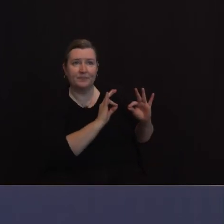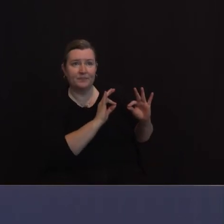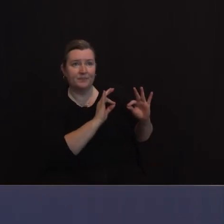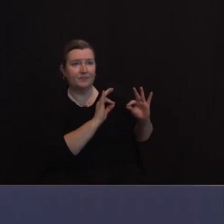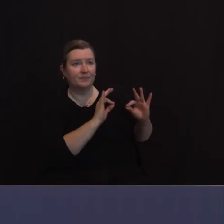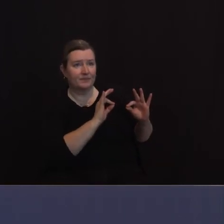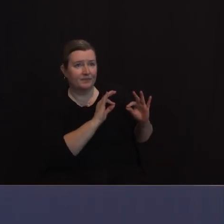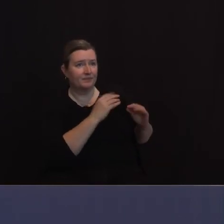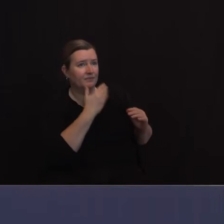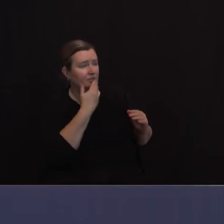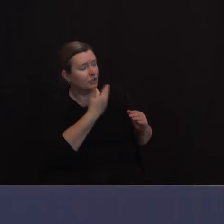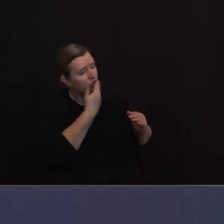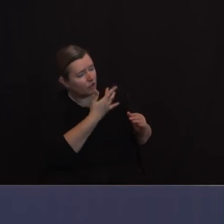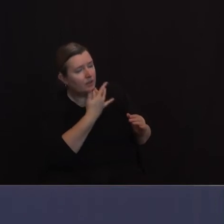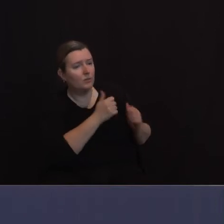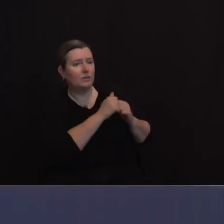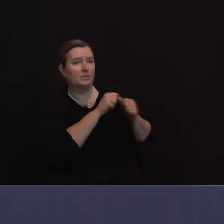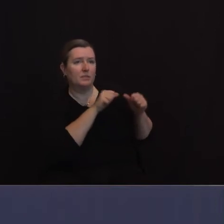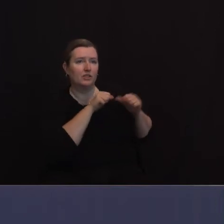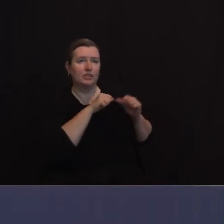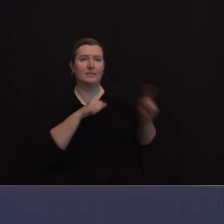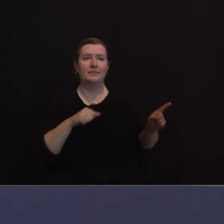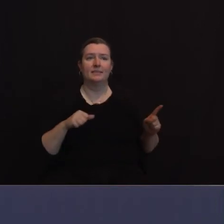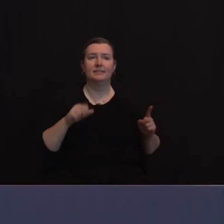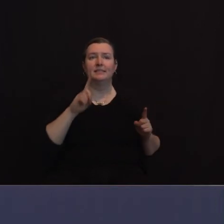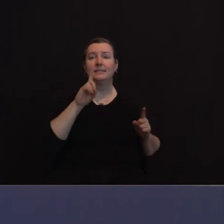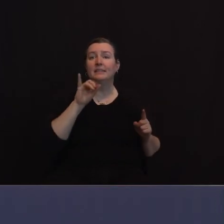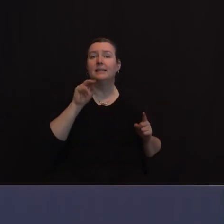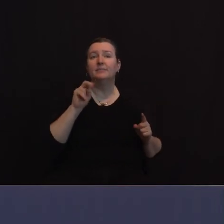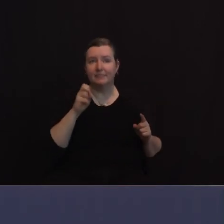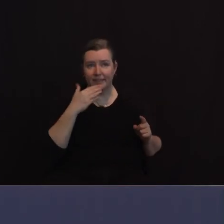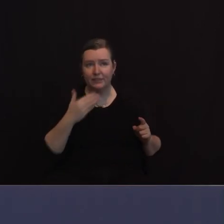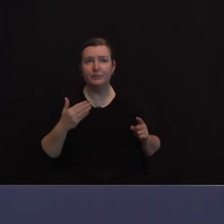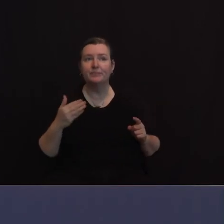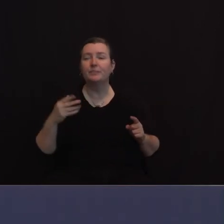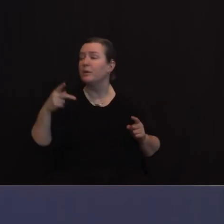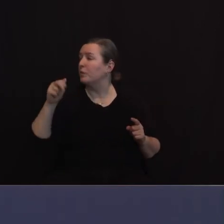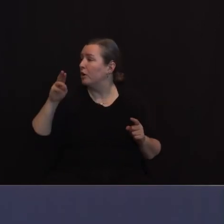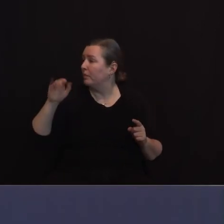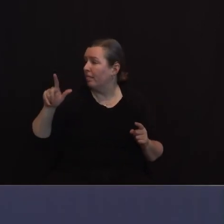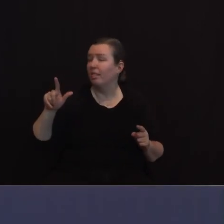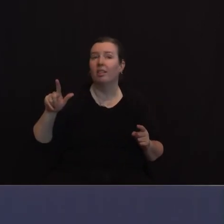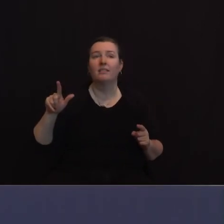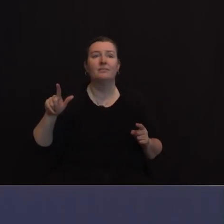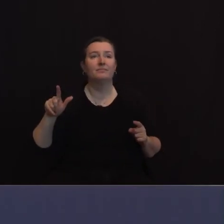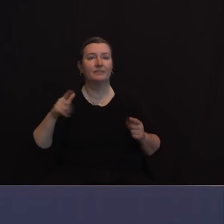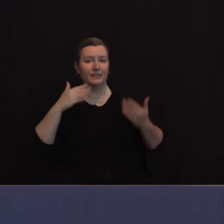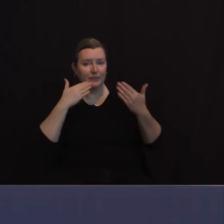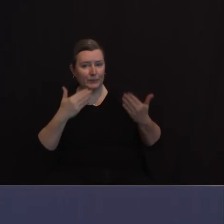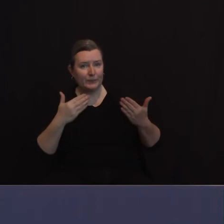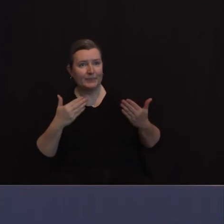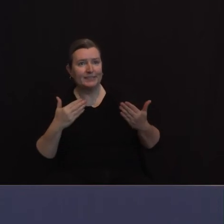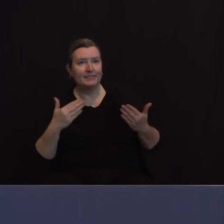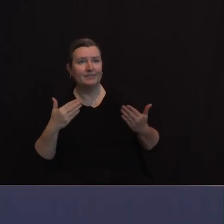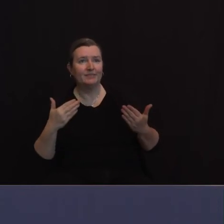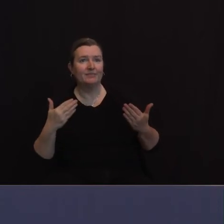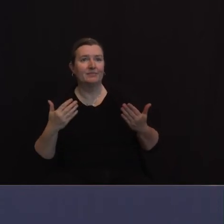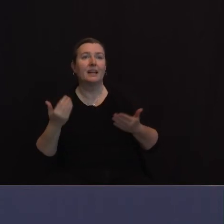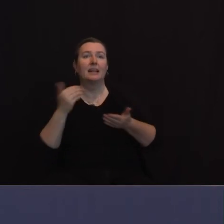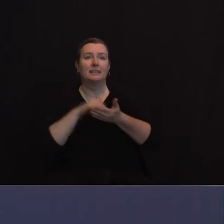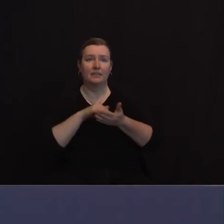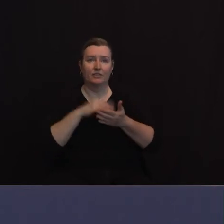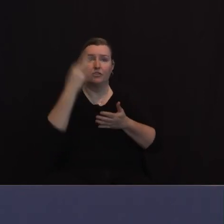always. Paramel, Mahan, everyone out there, thank you again. We'll be with you Friday, virtual at 1